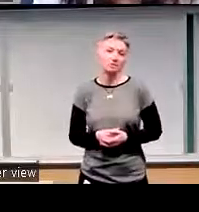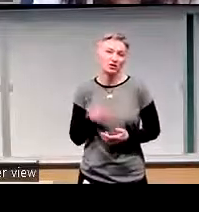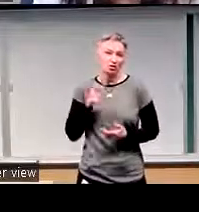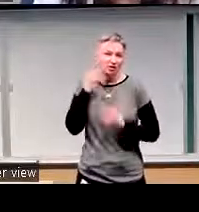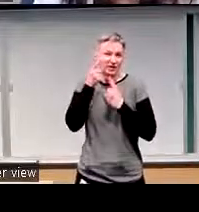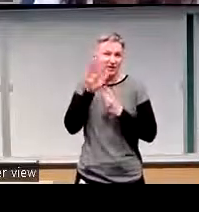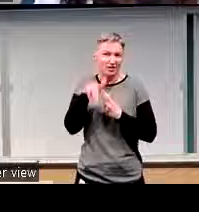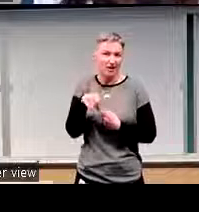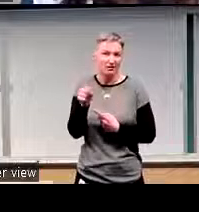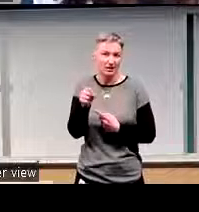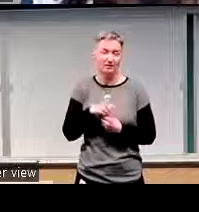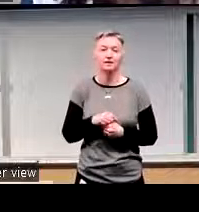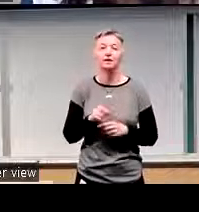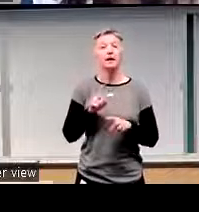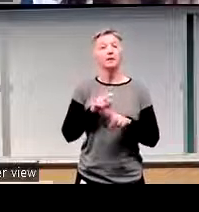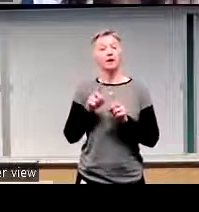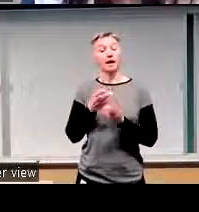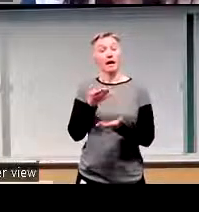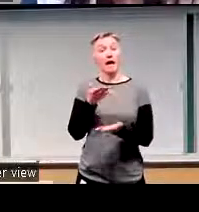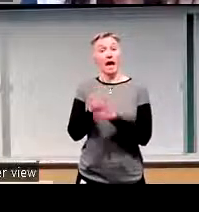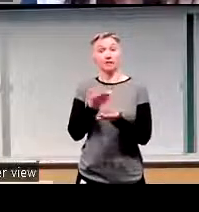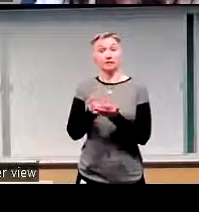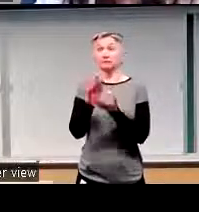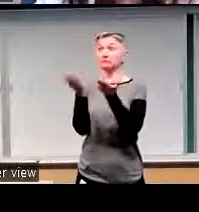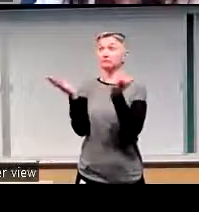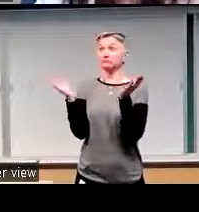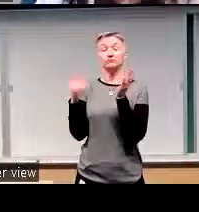but evidence also exists that,